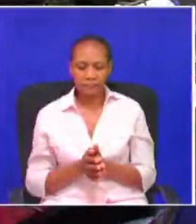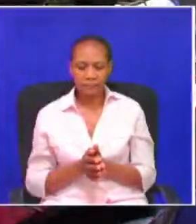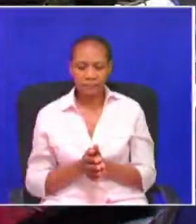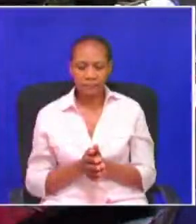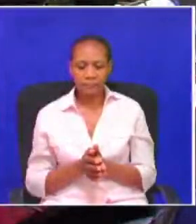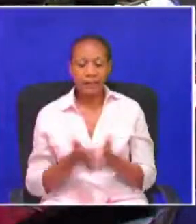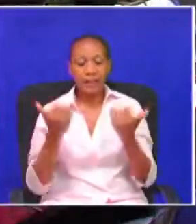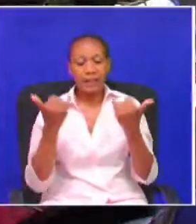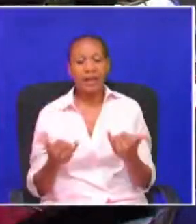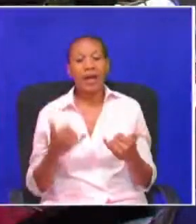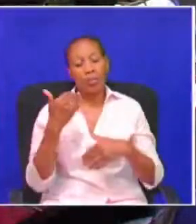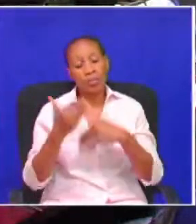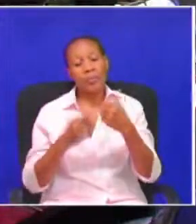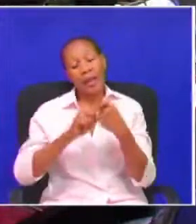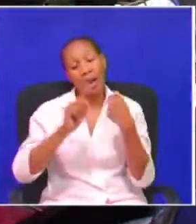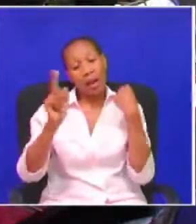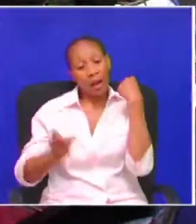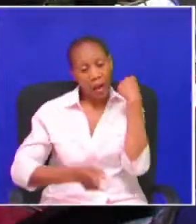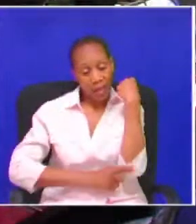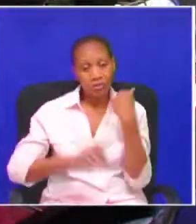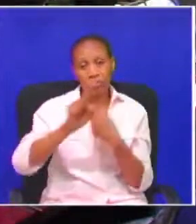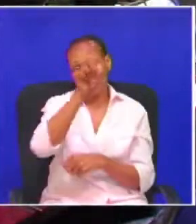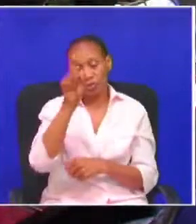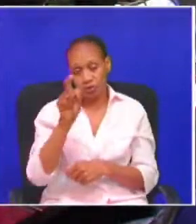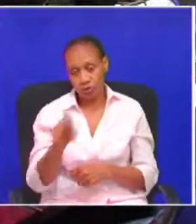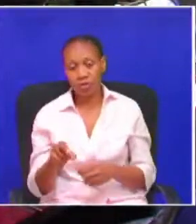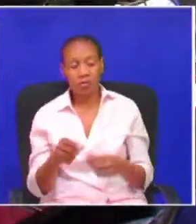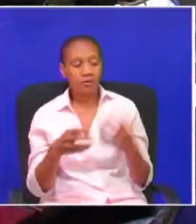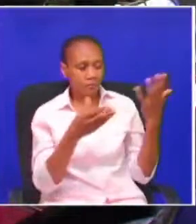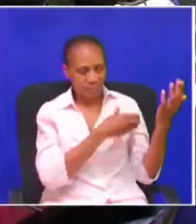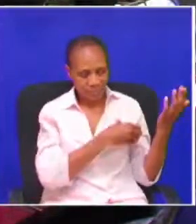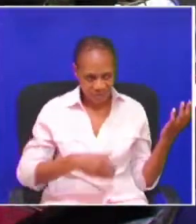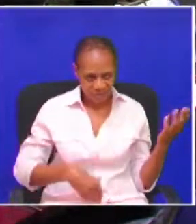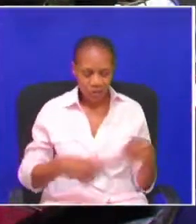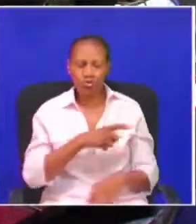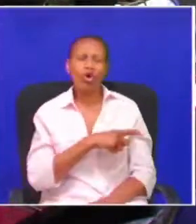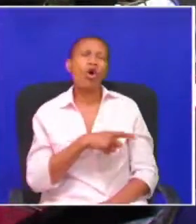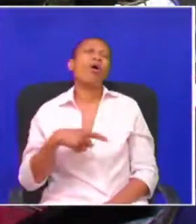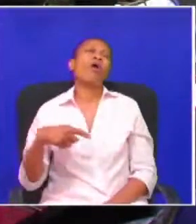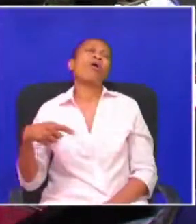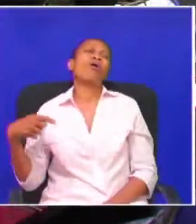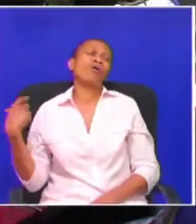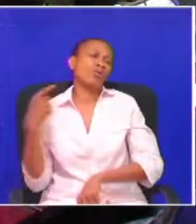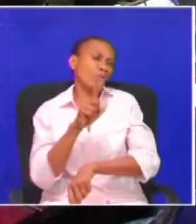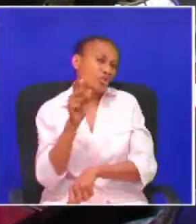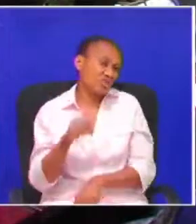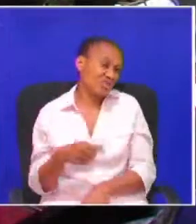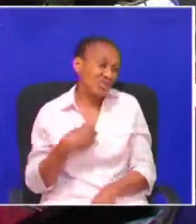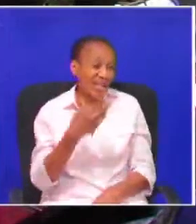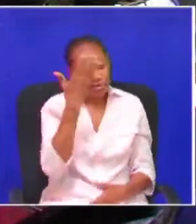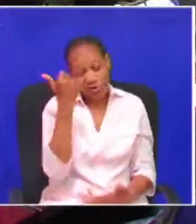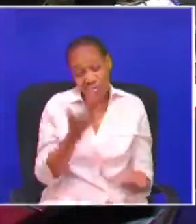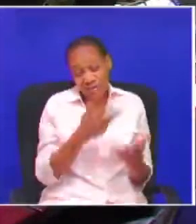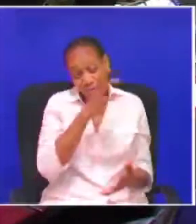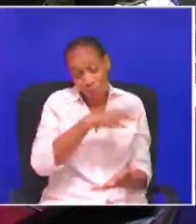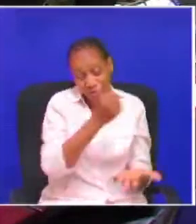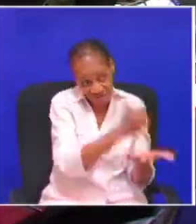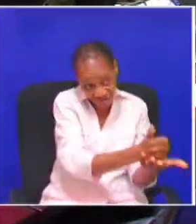We now move on to the last question. Mr. President, this is quite a long question, so I don't know if you want to rest your legs,